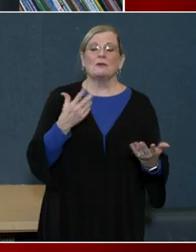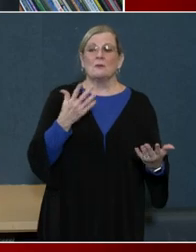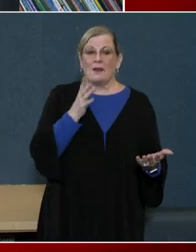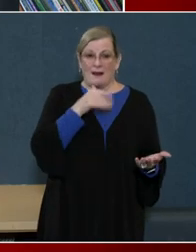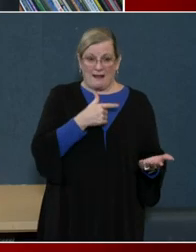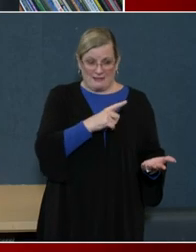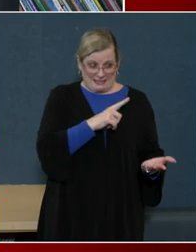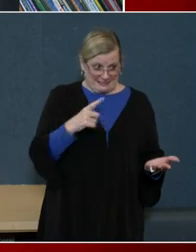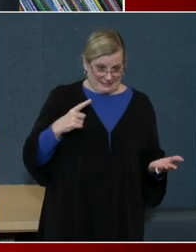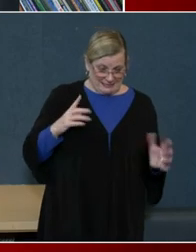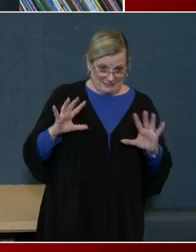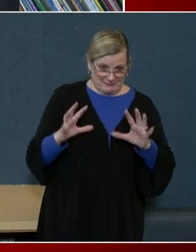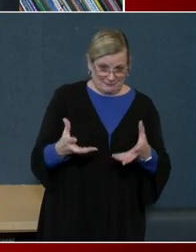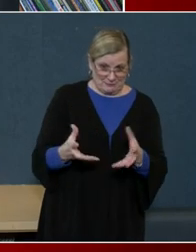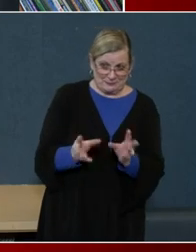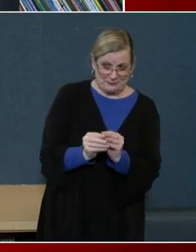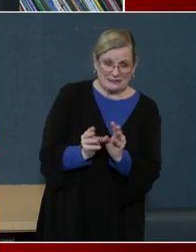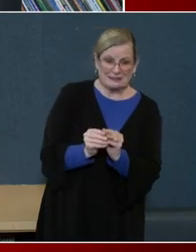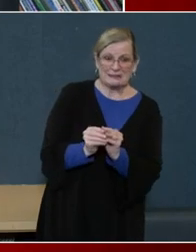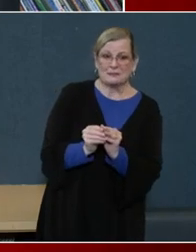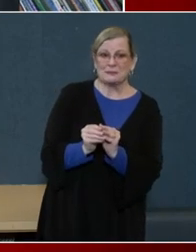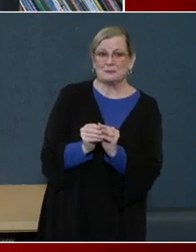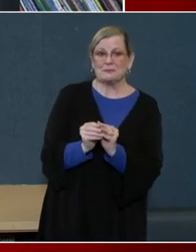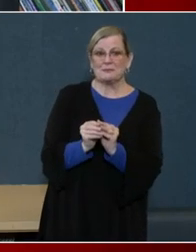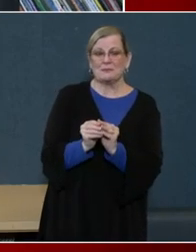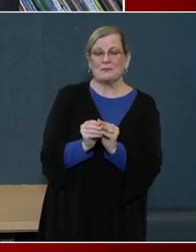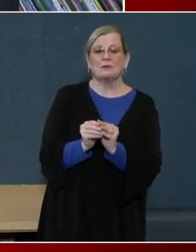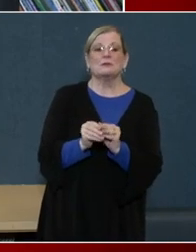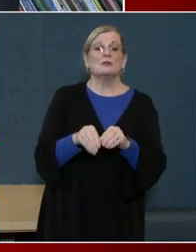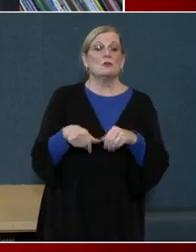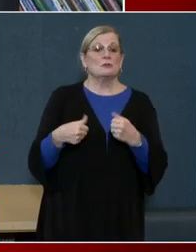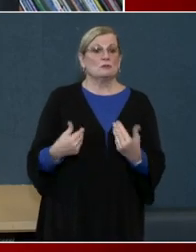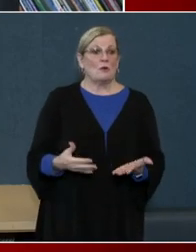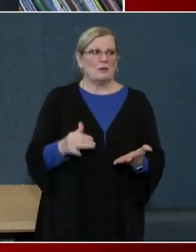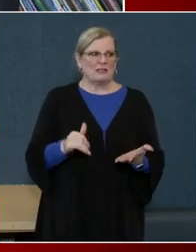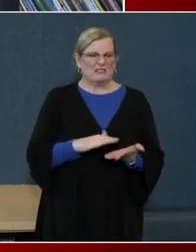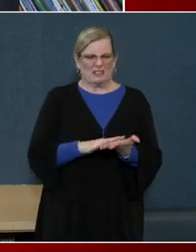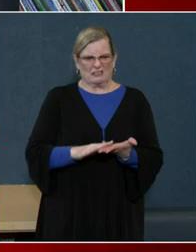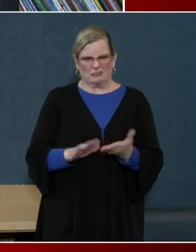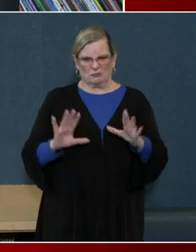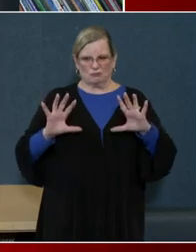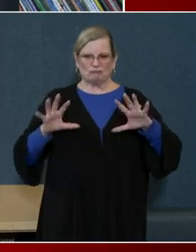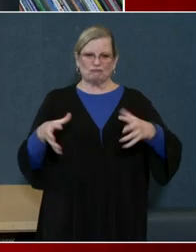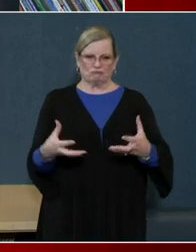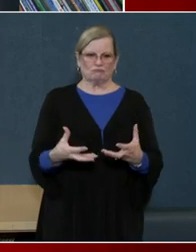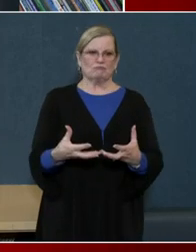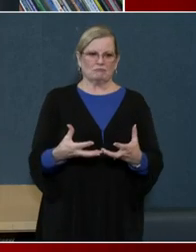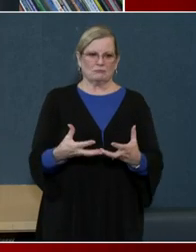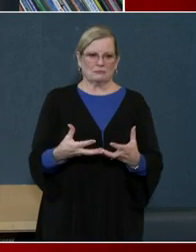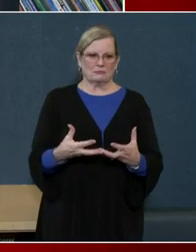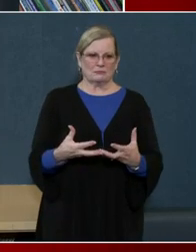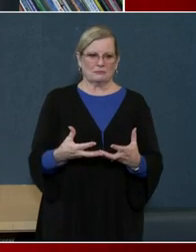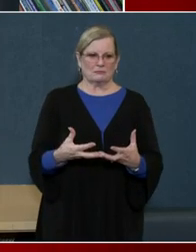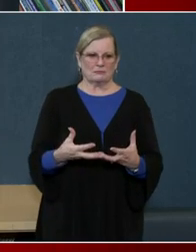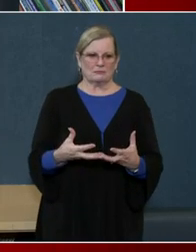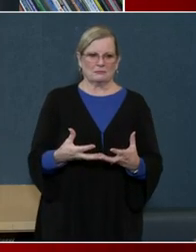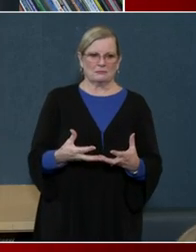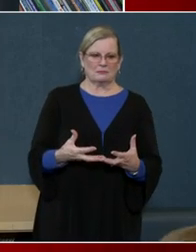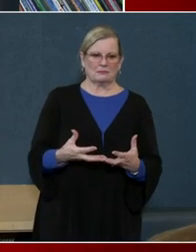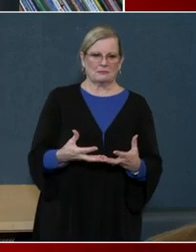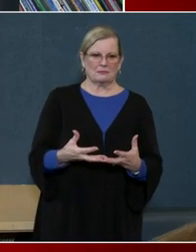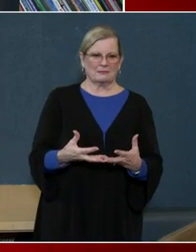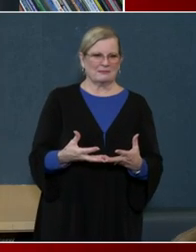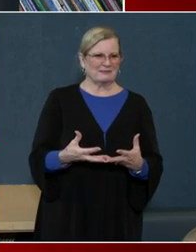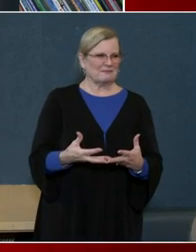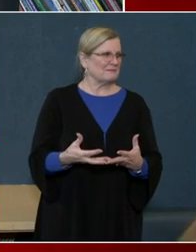I think, on everybody if we combine the press conferences. I don't think that my portion of this will take very long, and I'm happy to take questions before turning